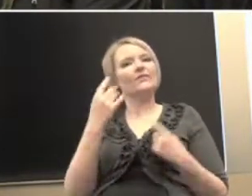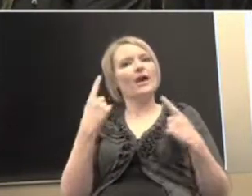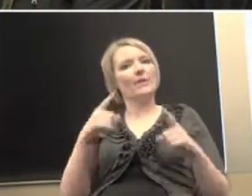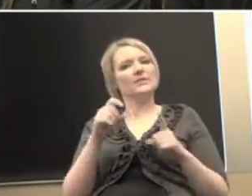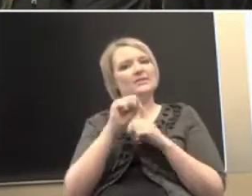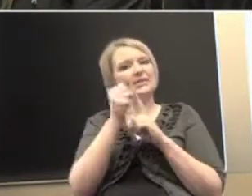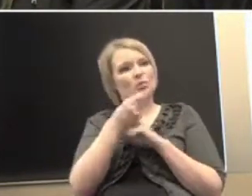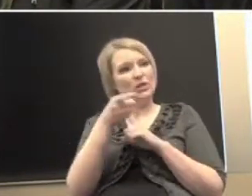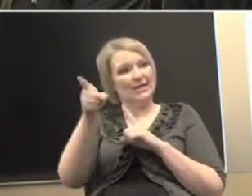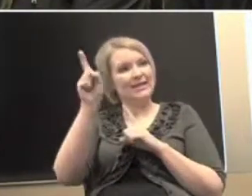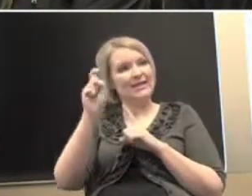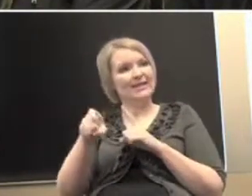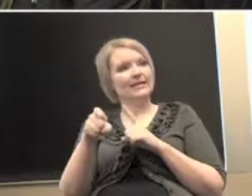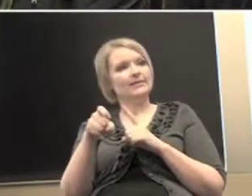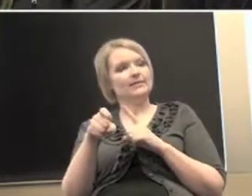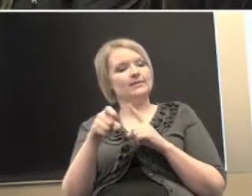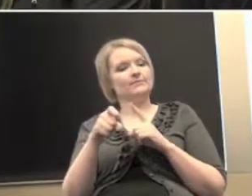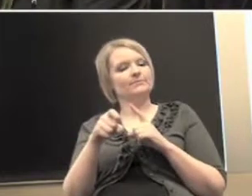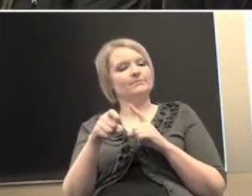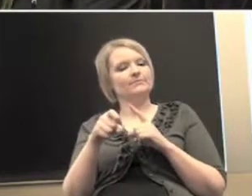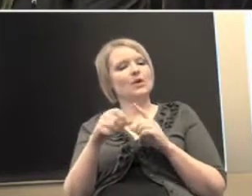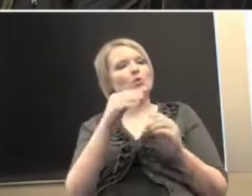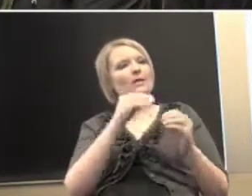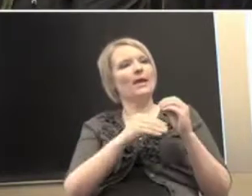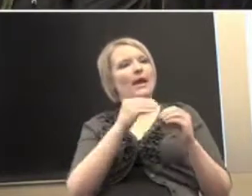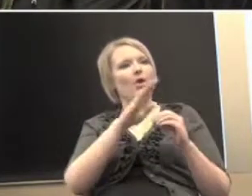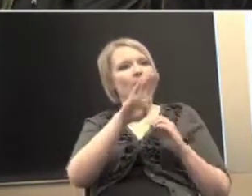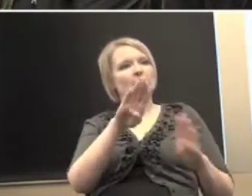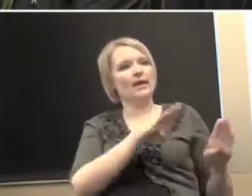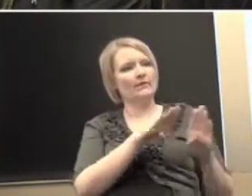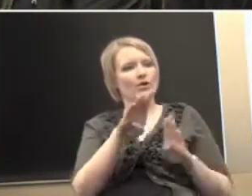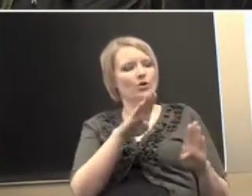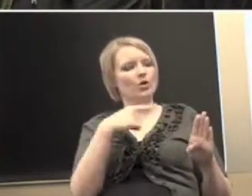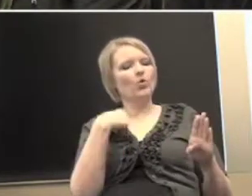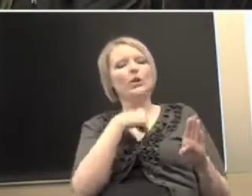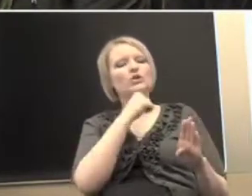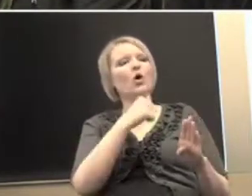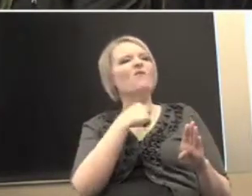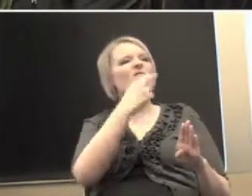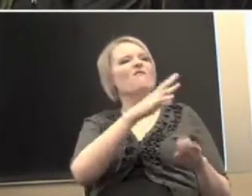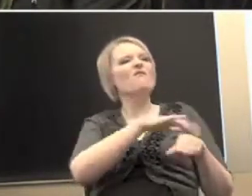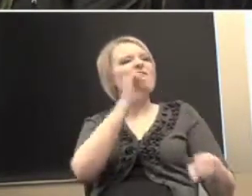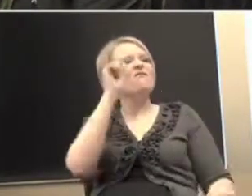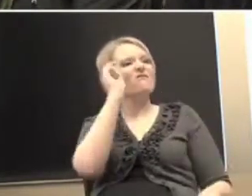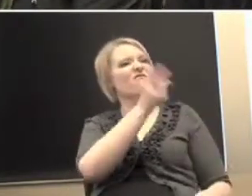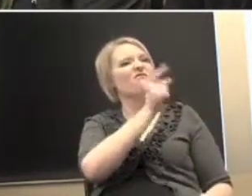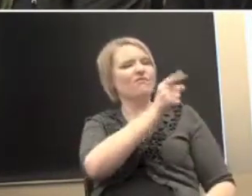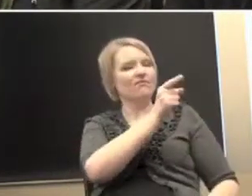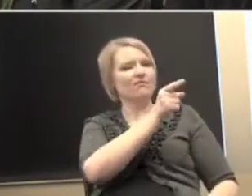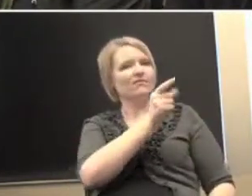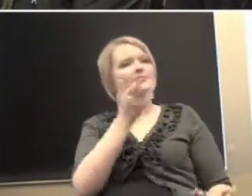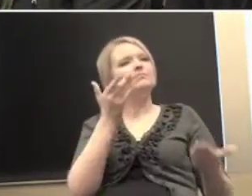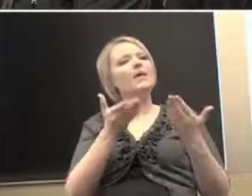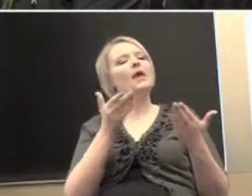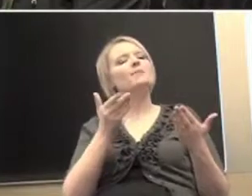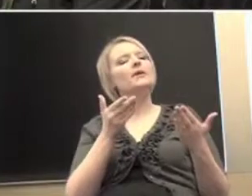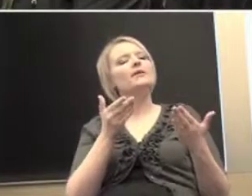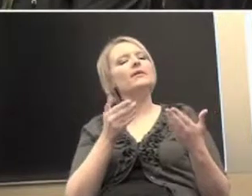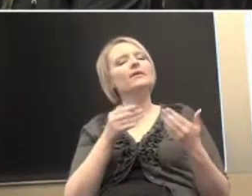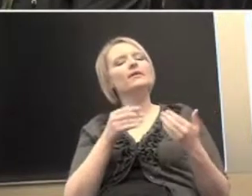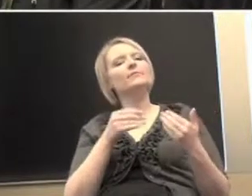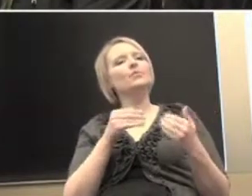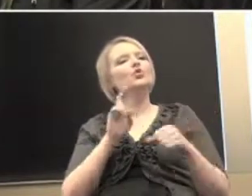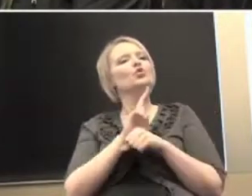he needs some correction during the time, instead of calling him out verbally in the middle of a class, maybe just using a